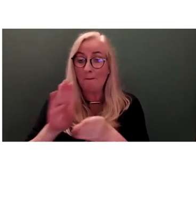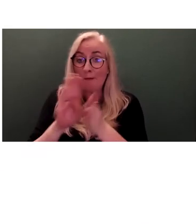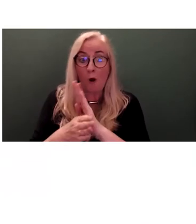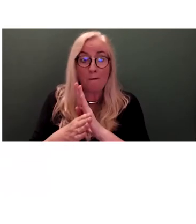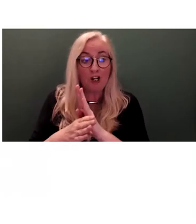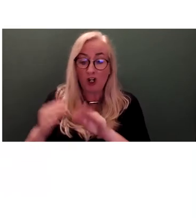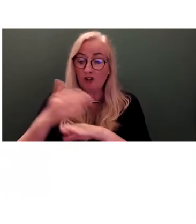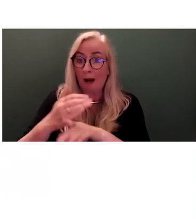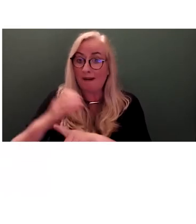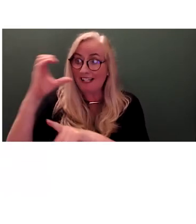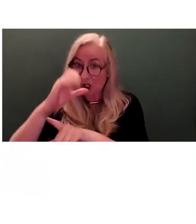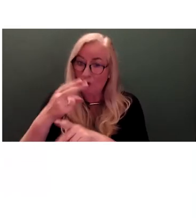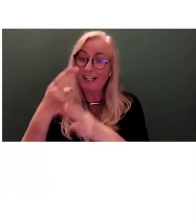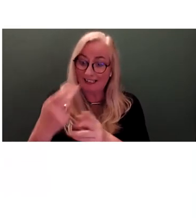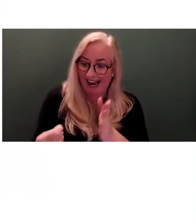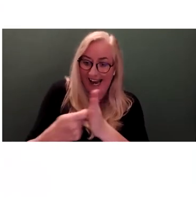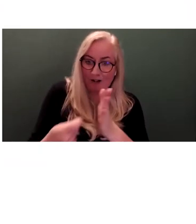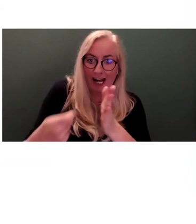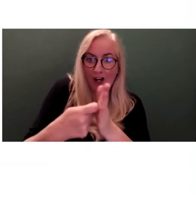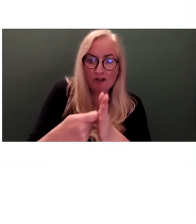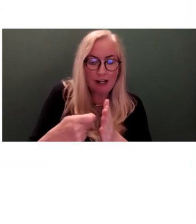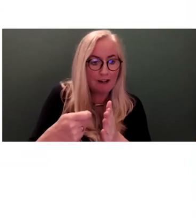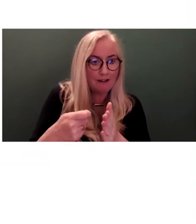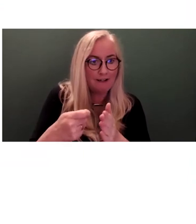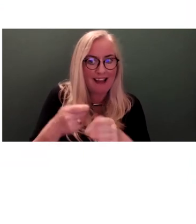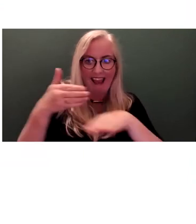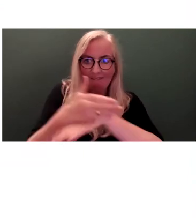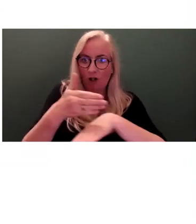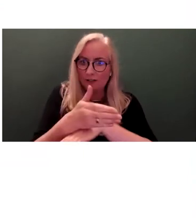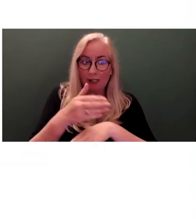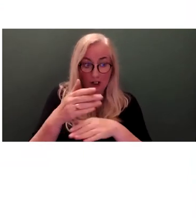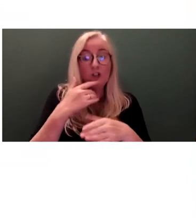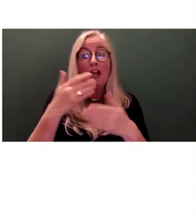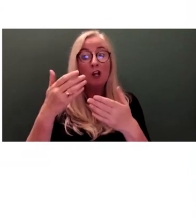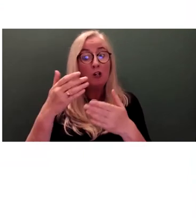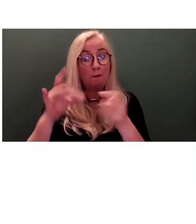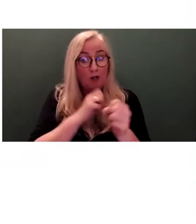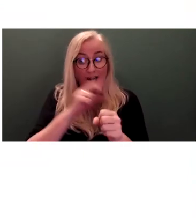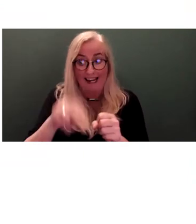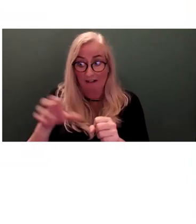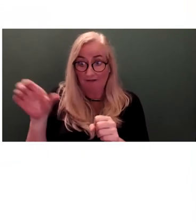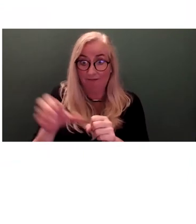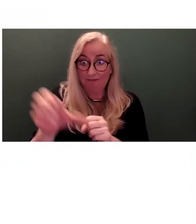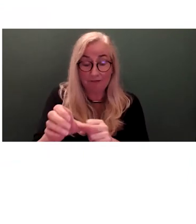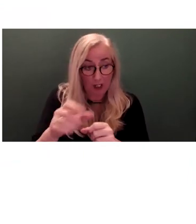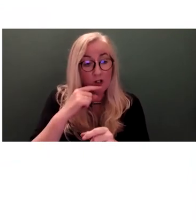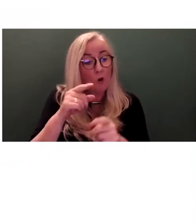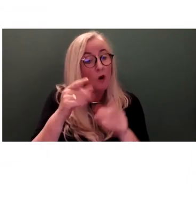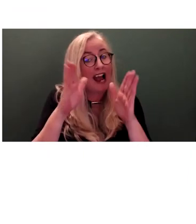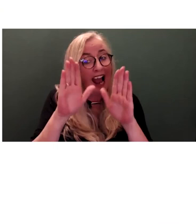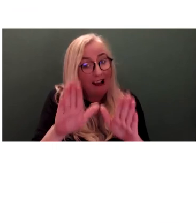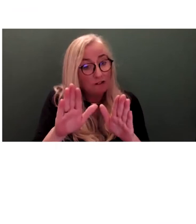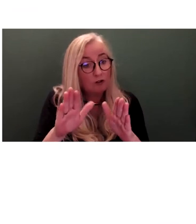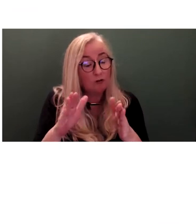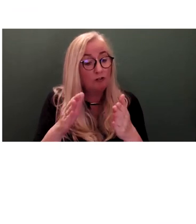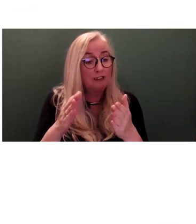more efforts need to be made on outreach. And I think there are international examples that really try to either through